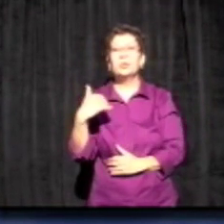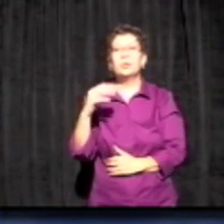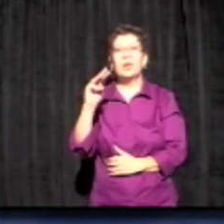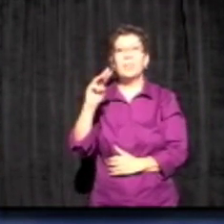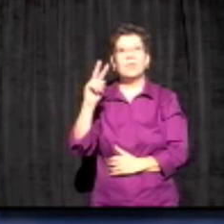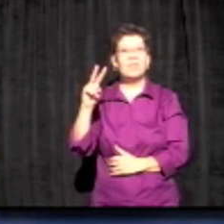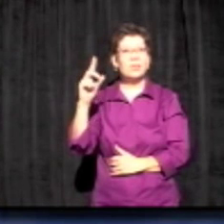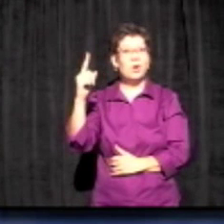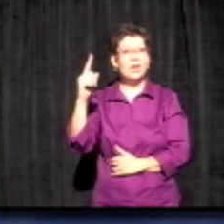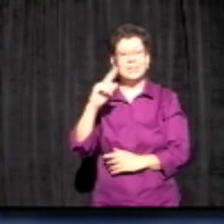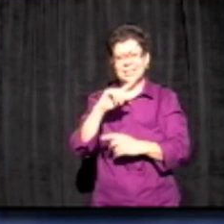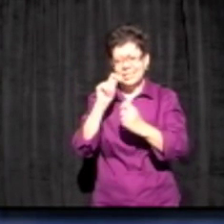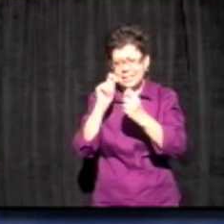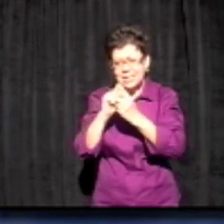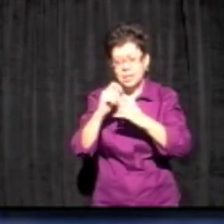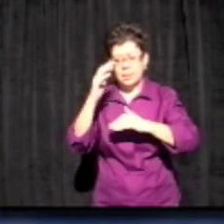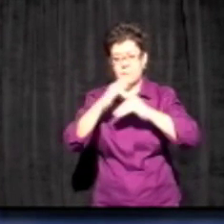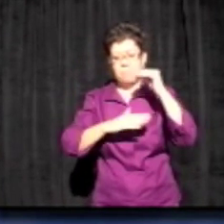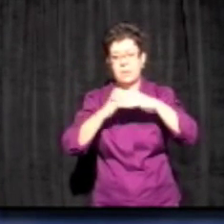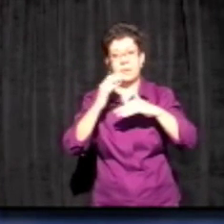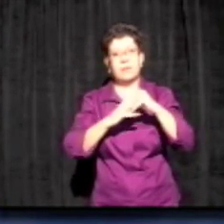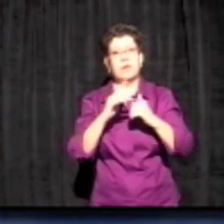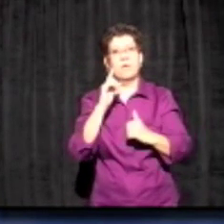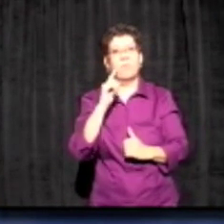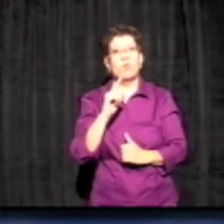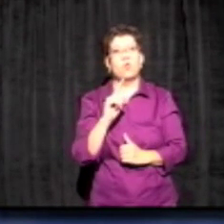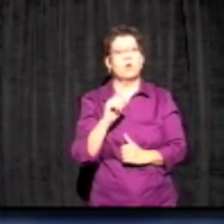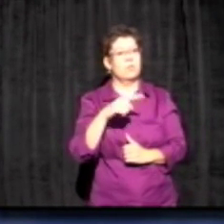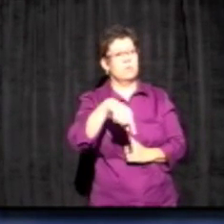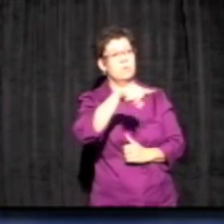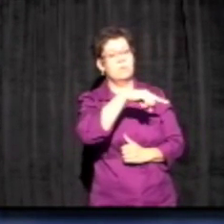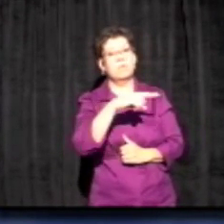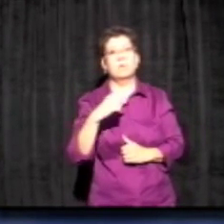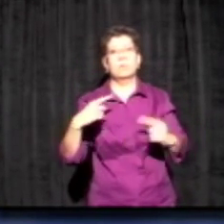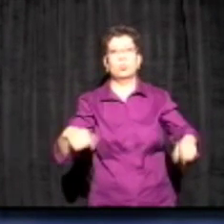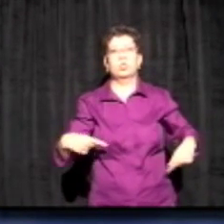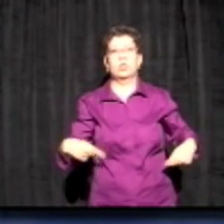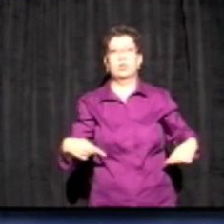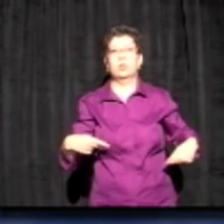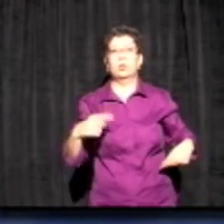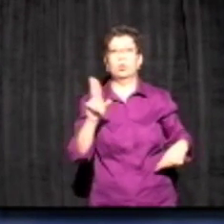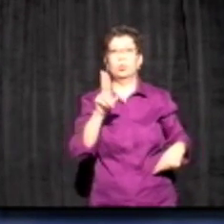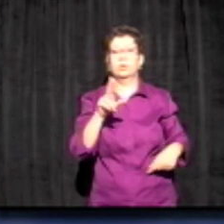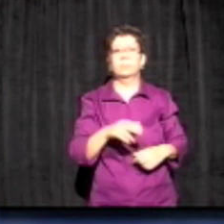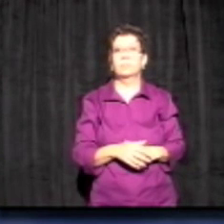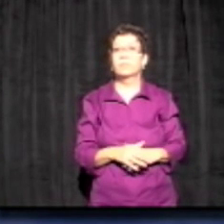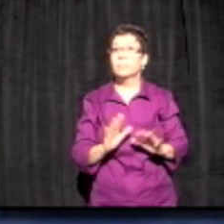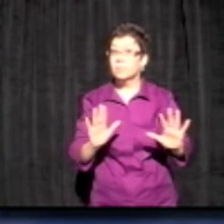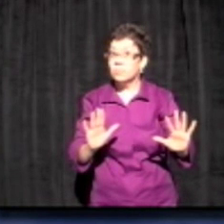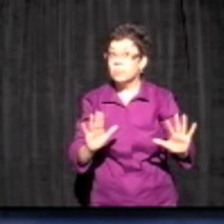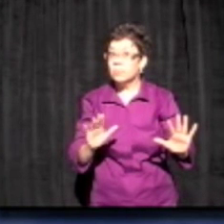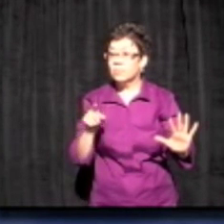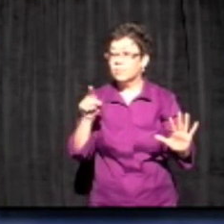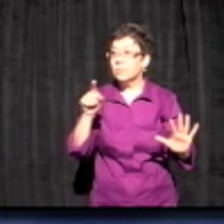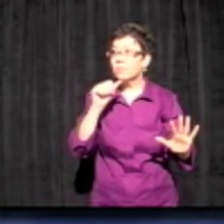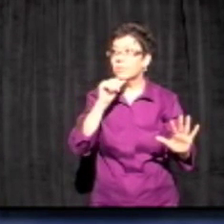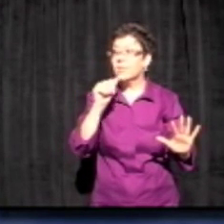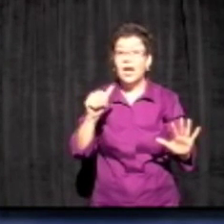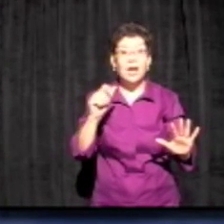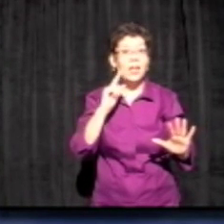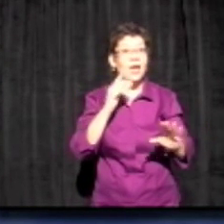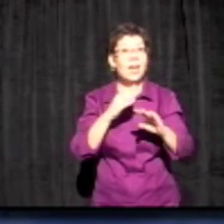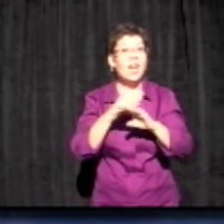that is specifically built for the disabled community. It is not, and I say again, it is not an